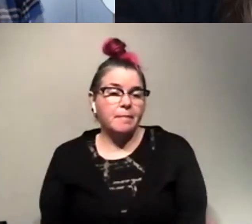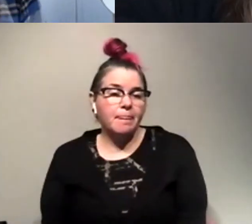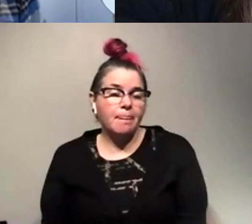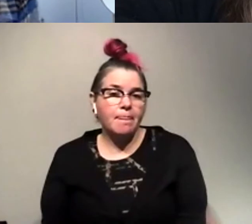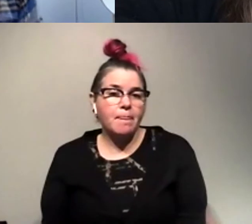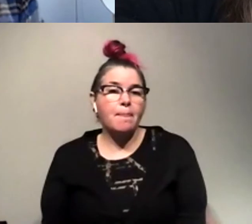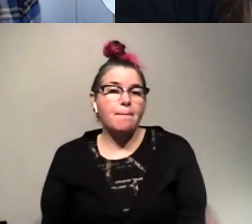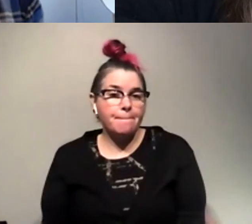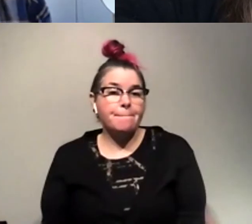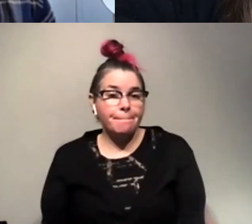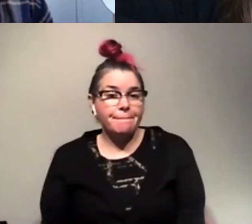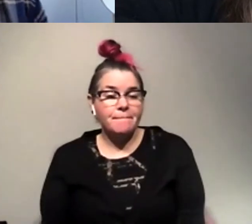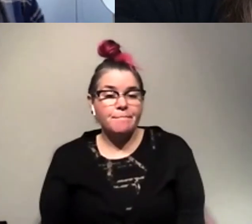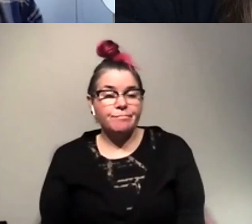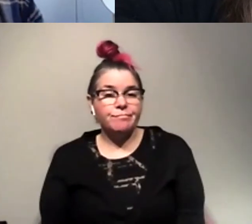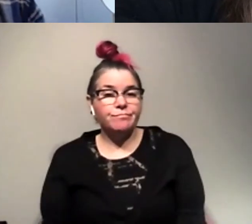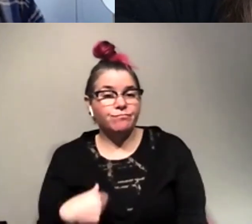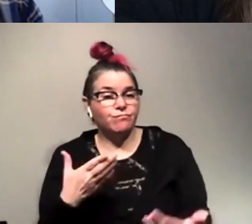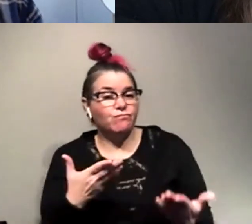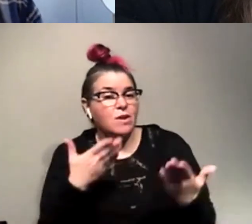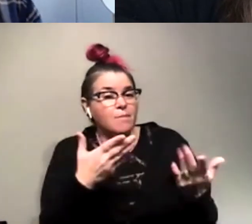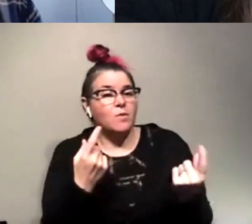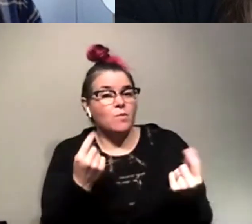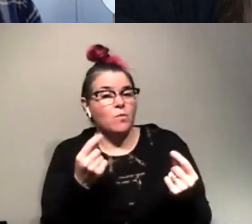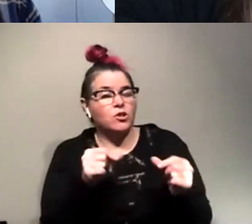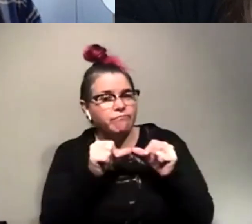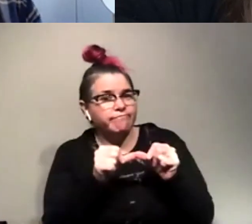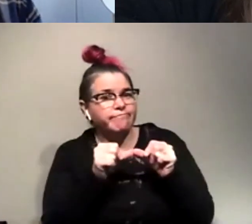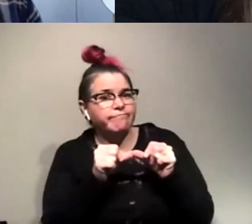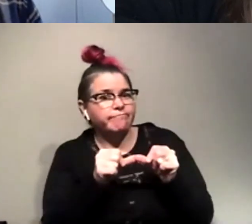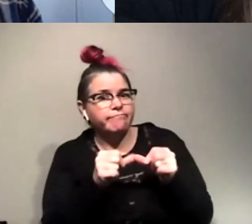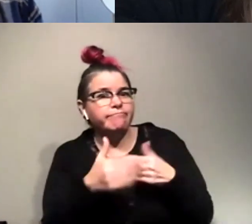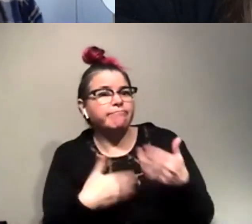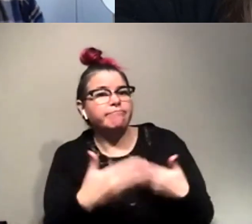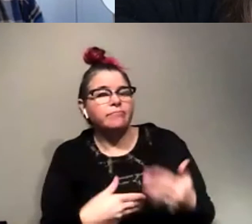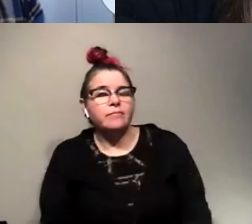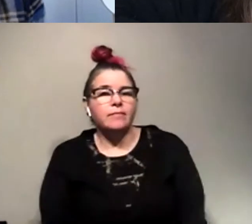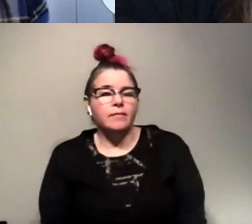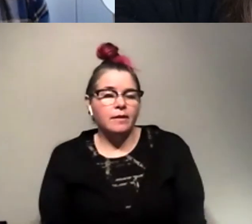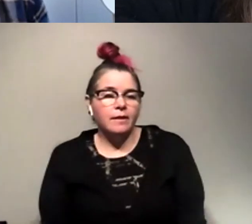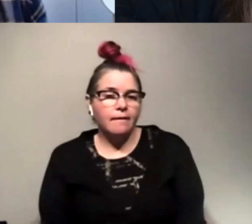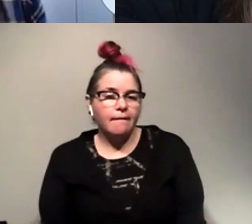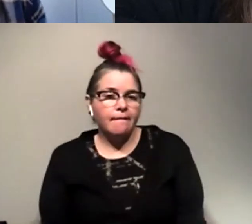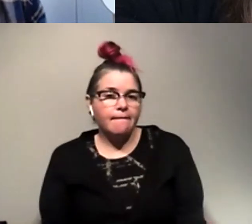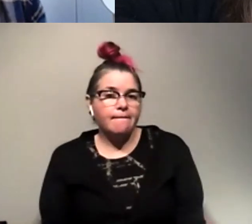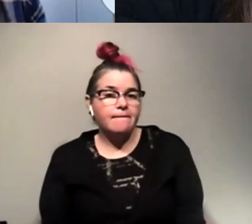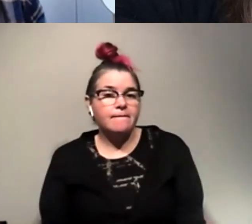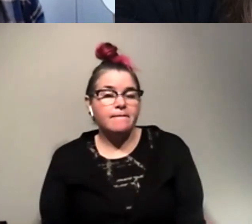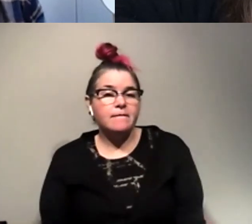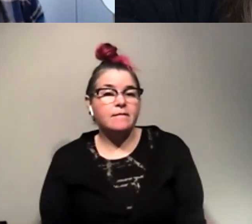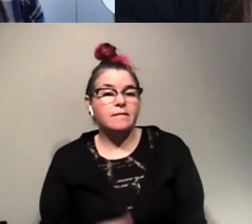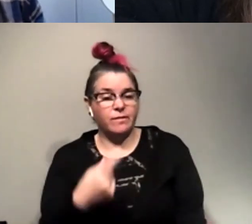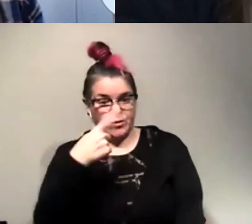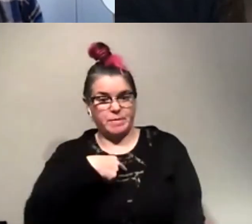would recommend just keep pushing. You know, this is still a challenge for me to this